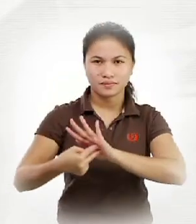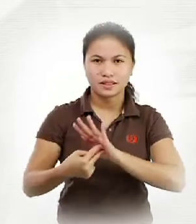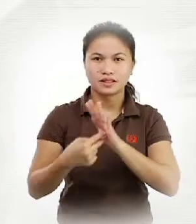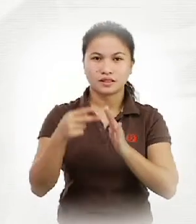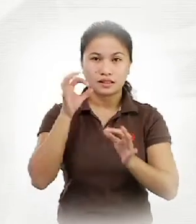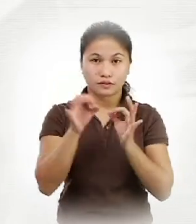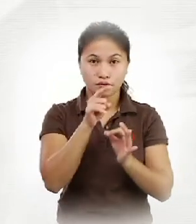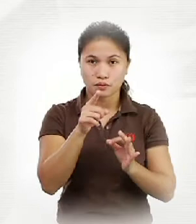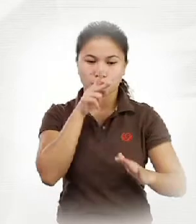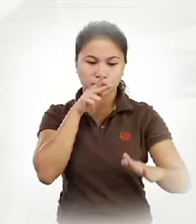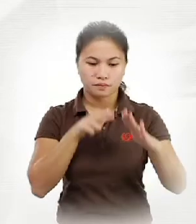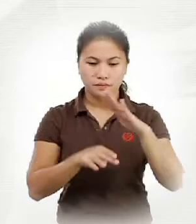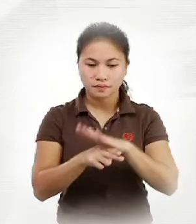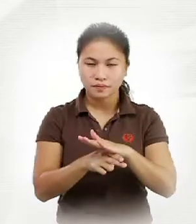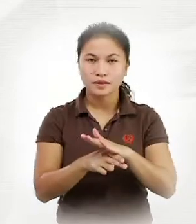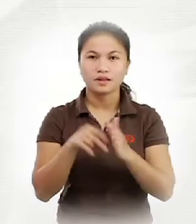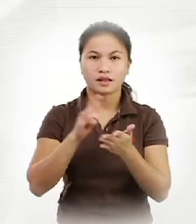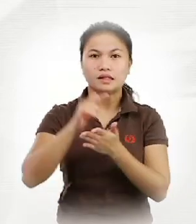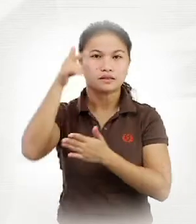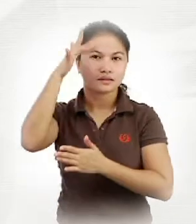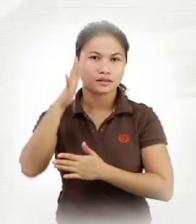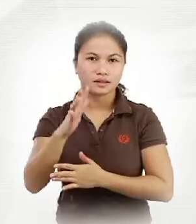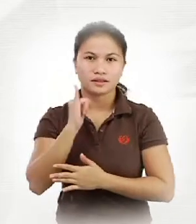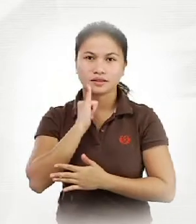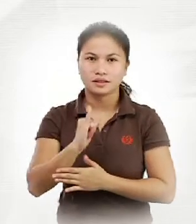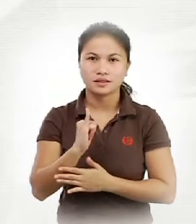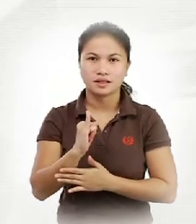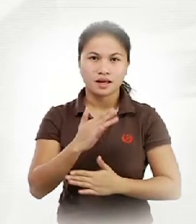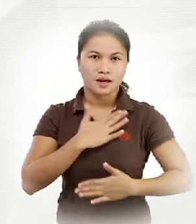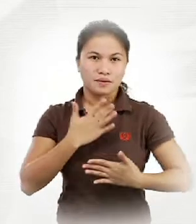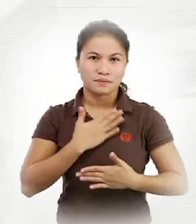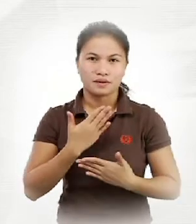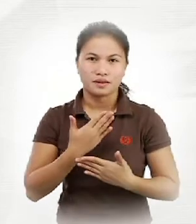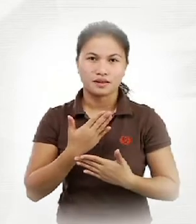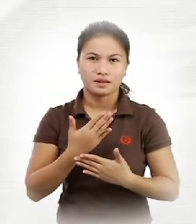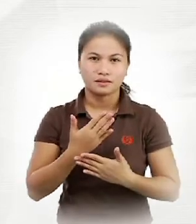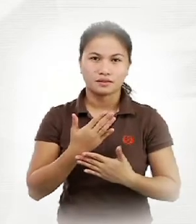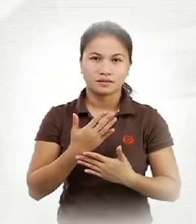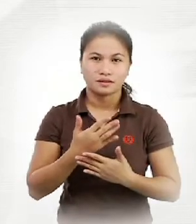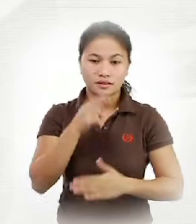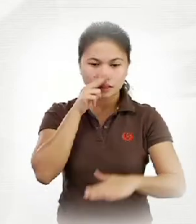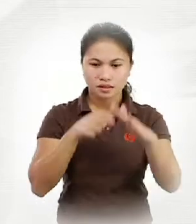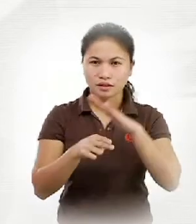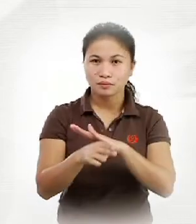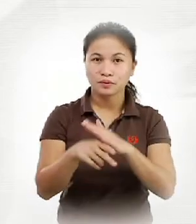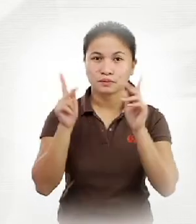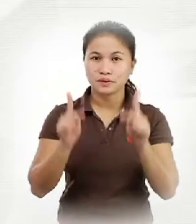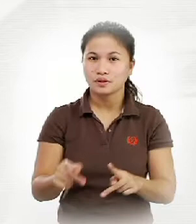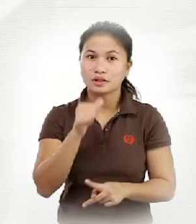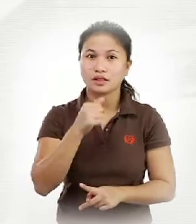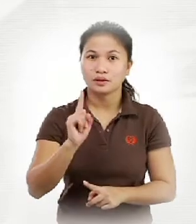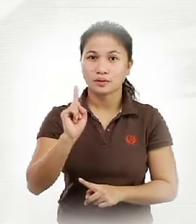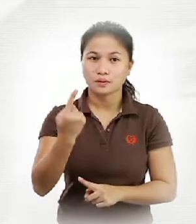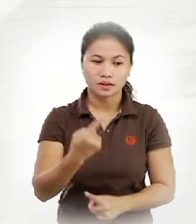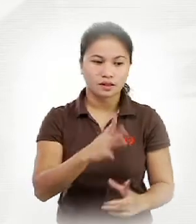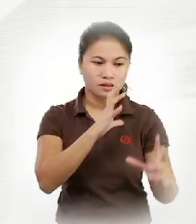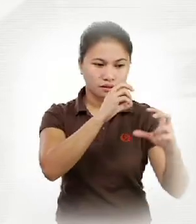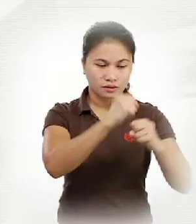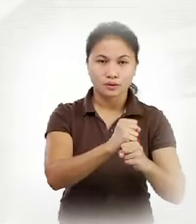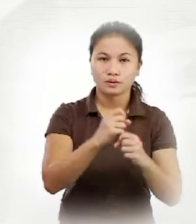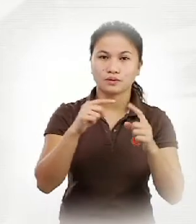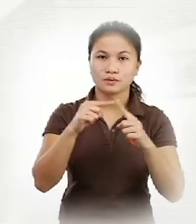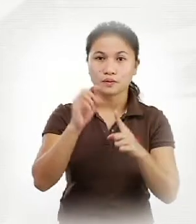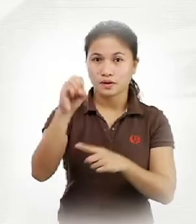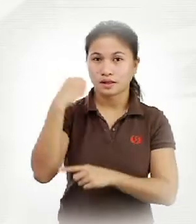God's eyes. A humble person is not only attractive to other human beings,